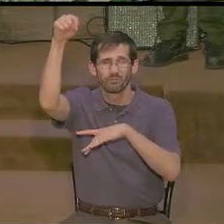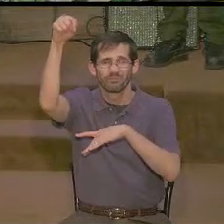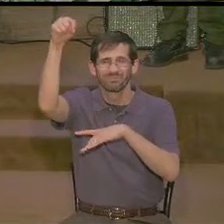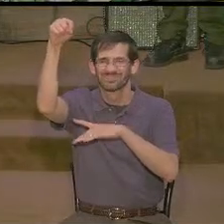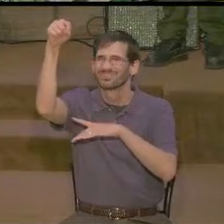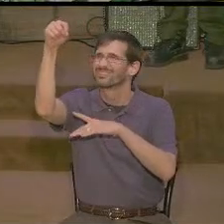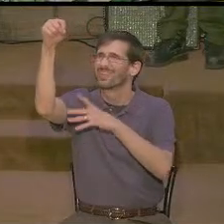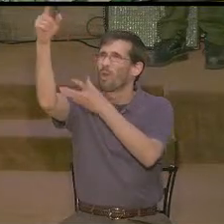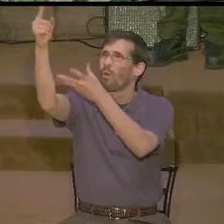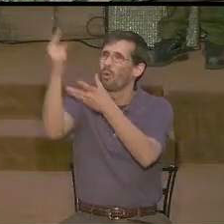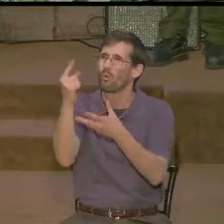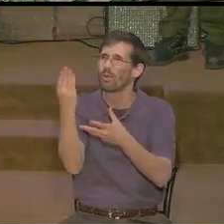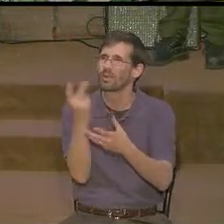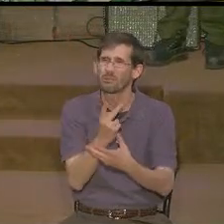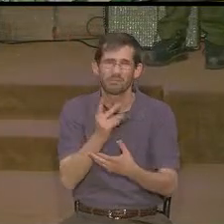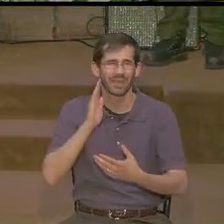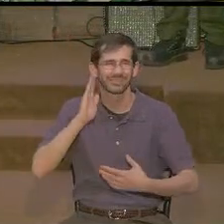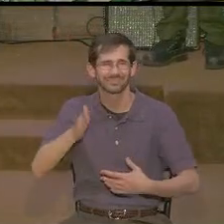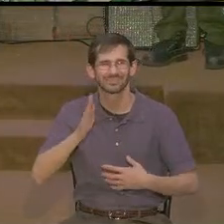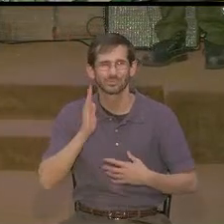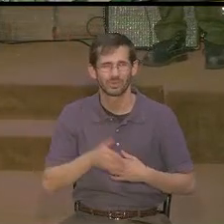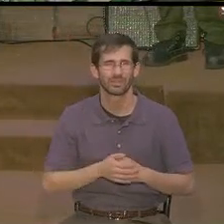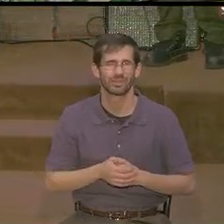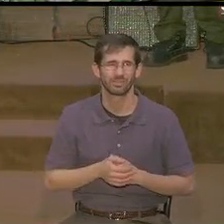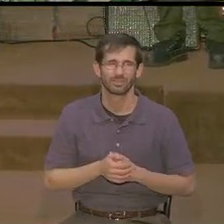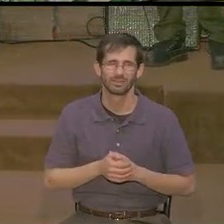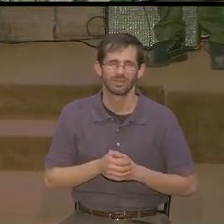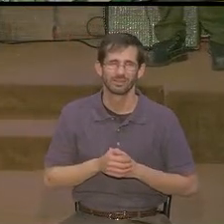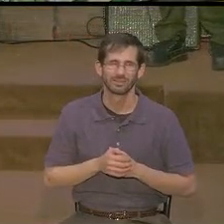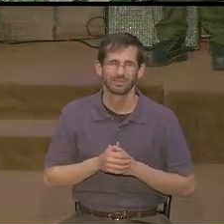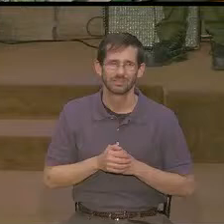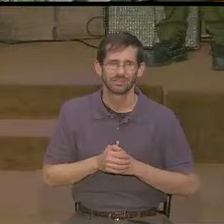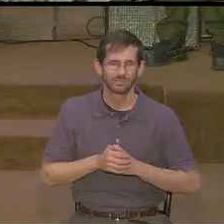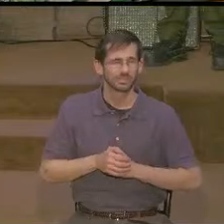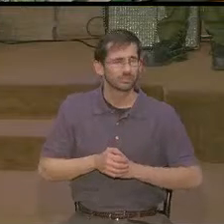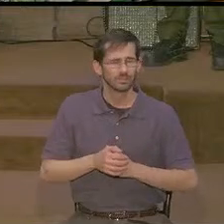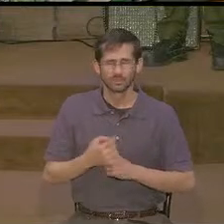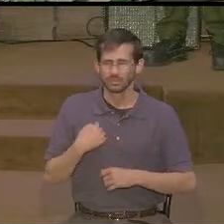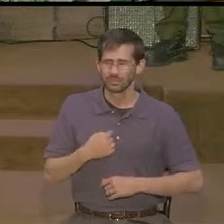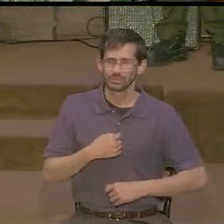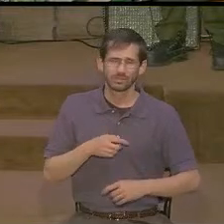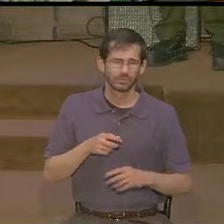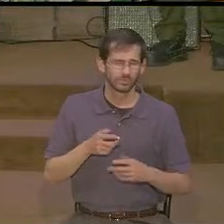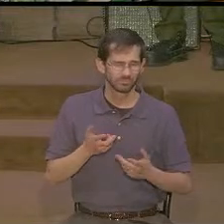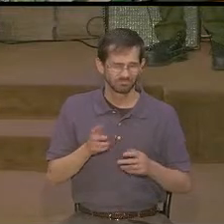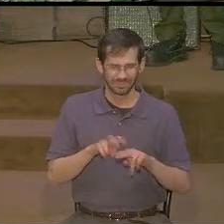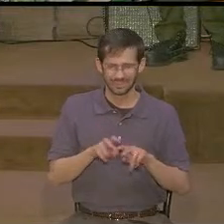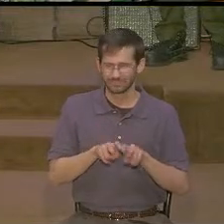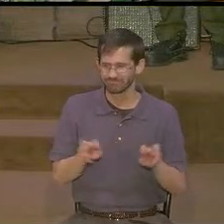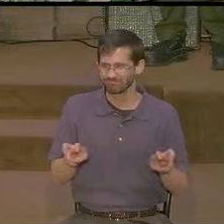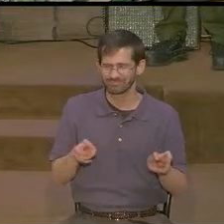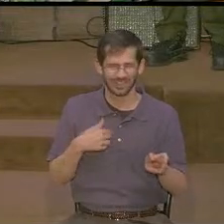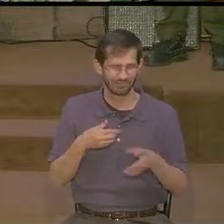coming back someday. And Lord, even as we sit at the table and we sit with this cup in our hand,